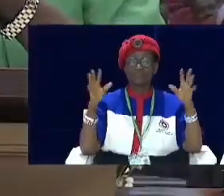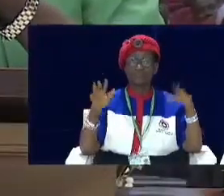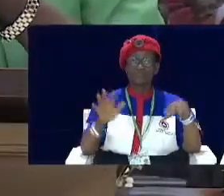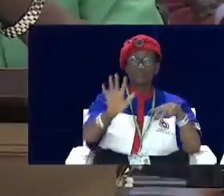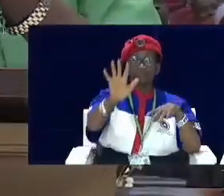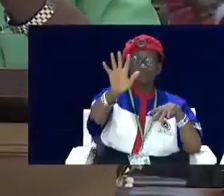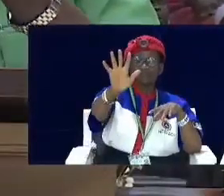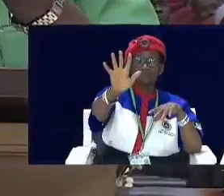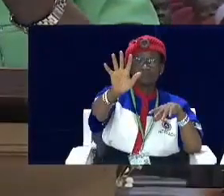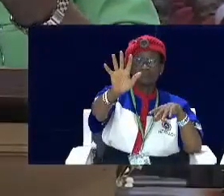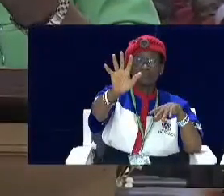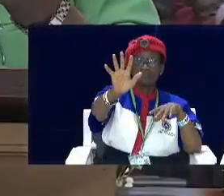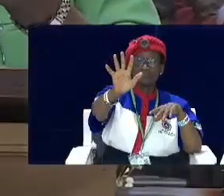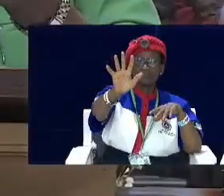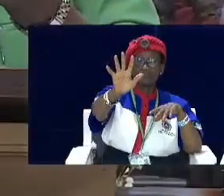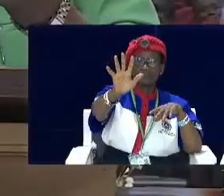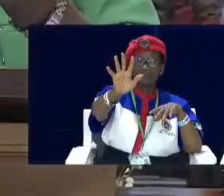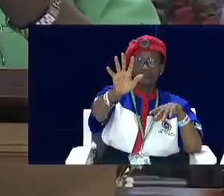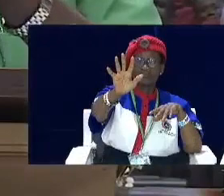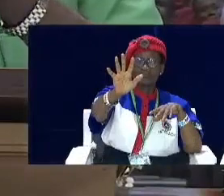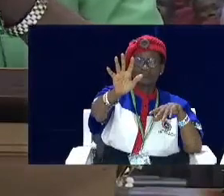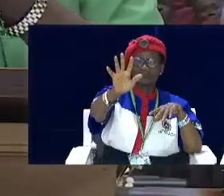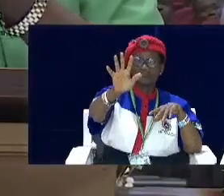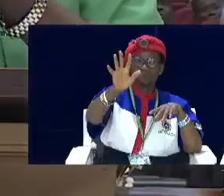Five. Arun.